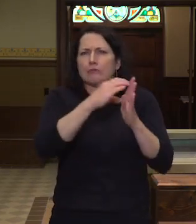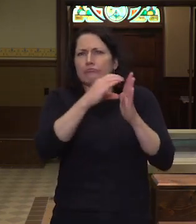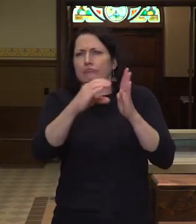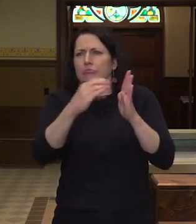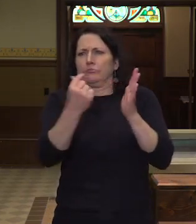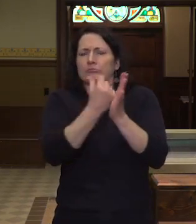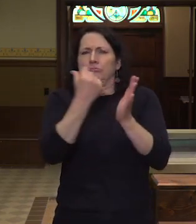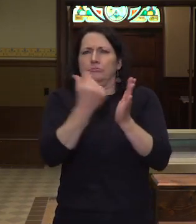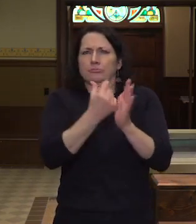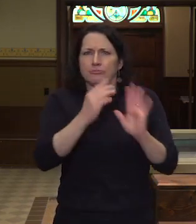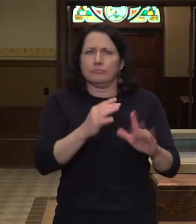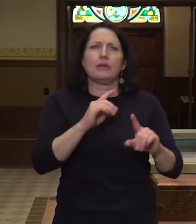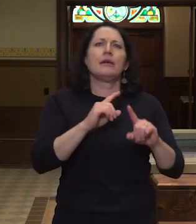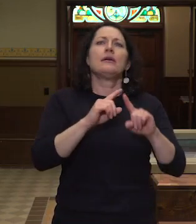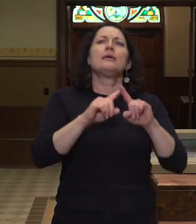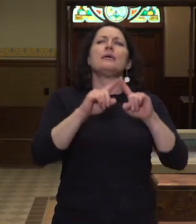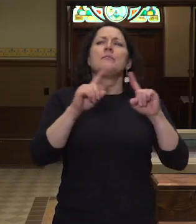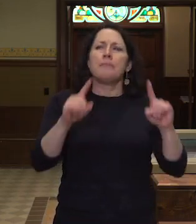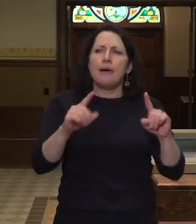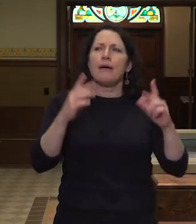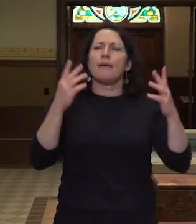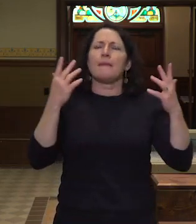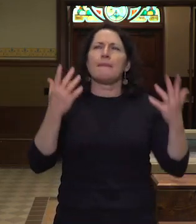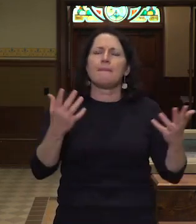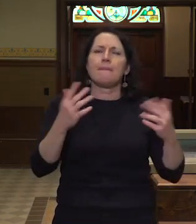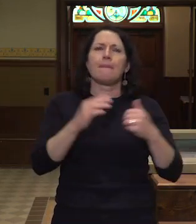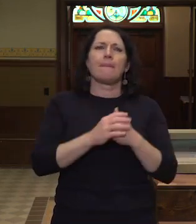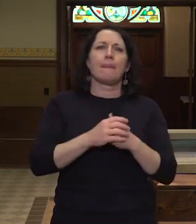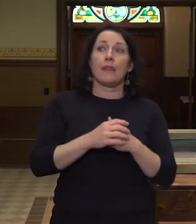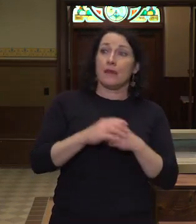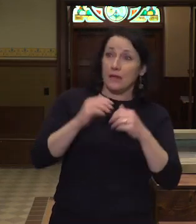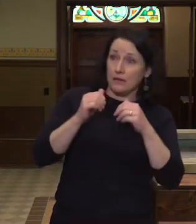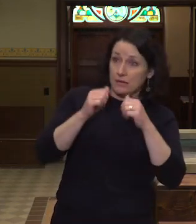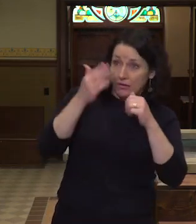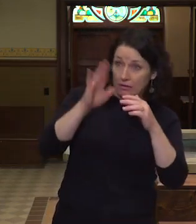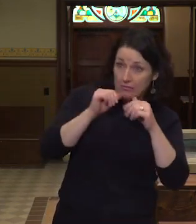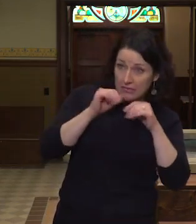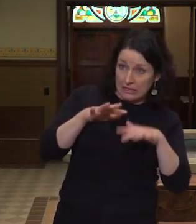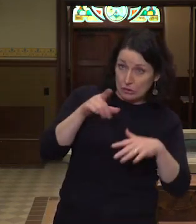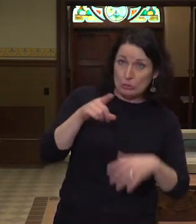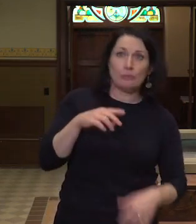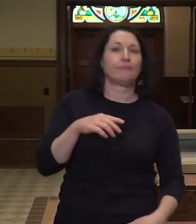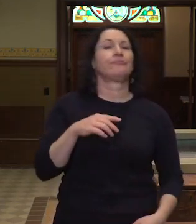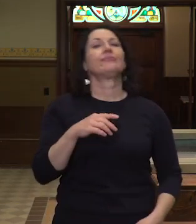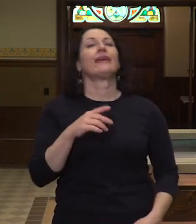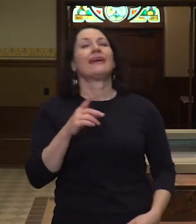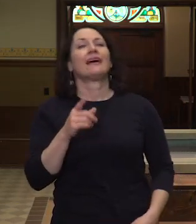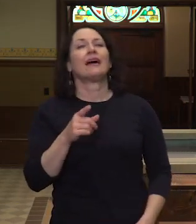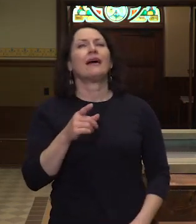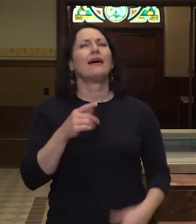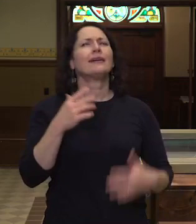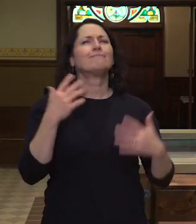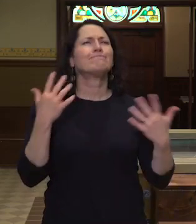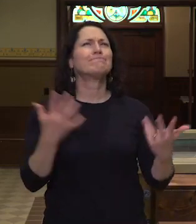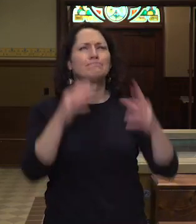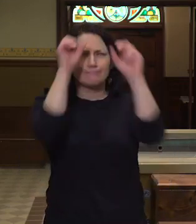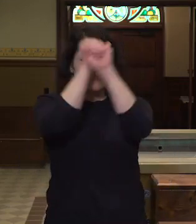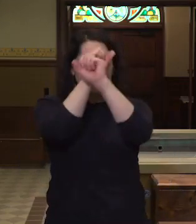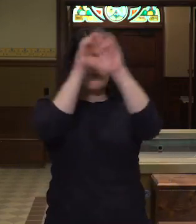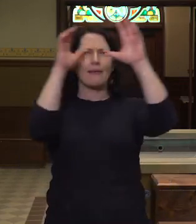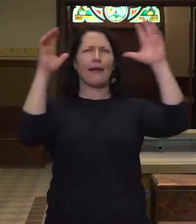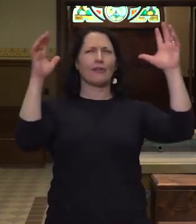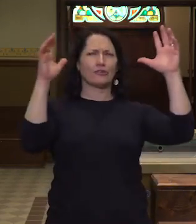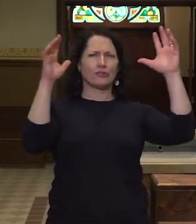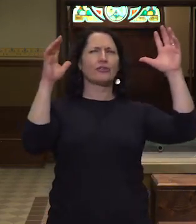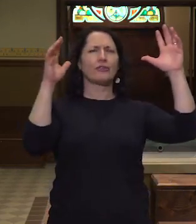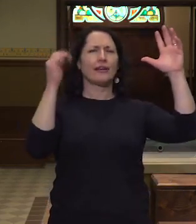prays. And so what would it be like, God bless you, what would it be like if